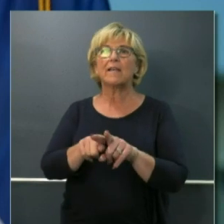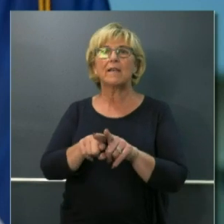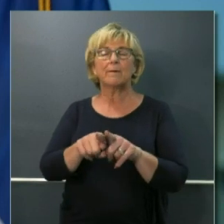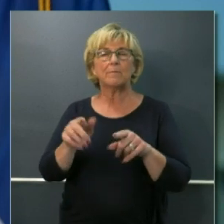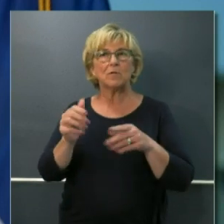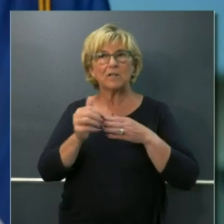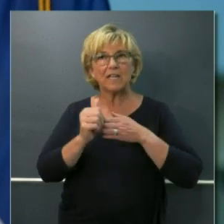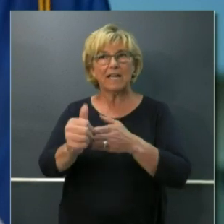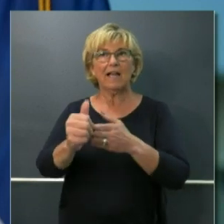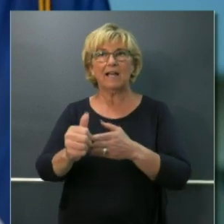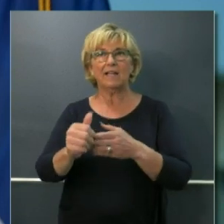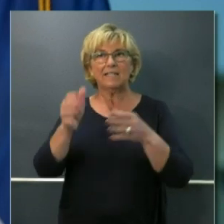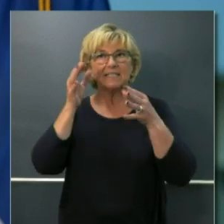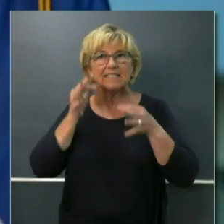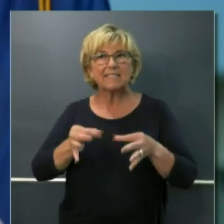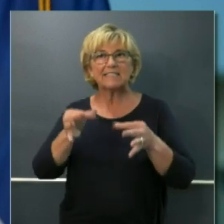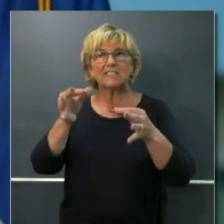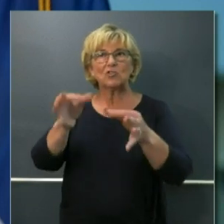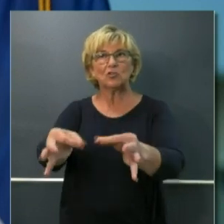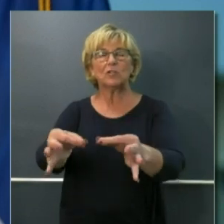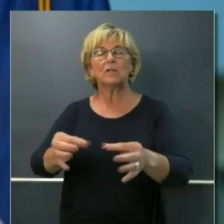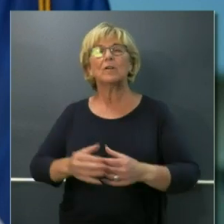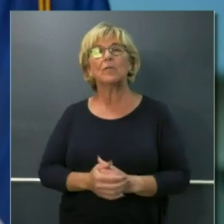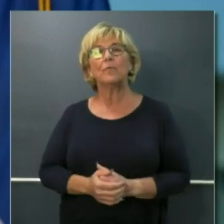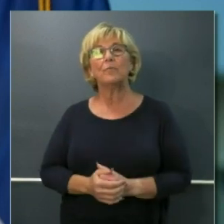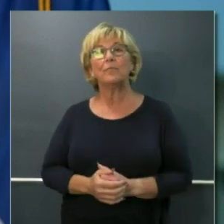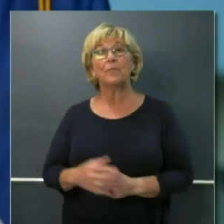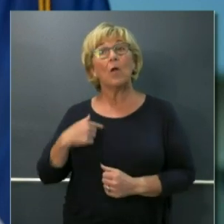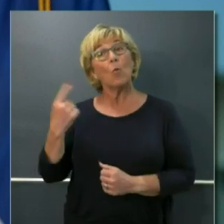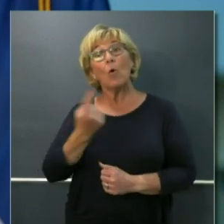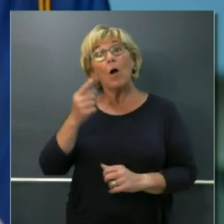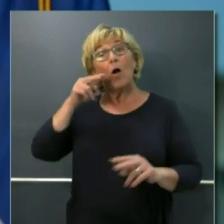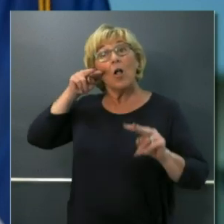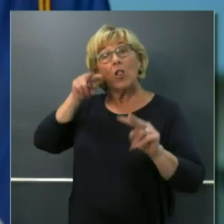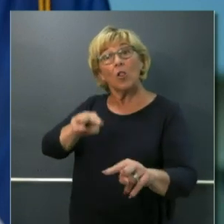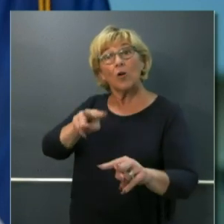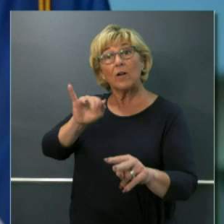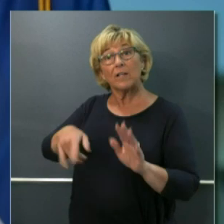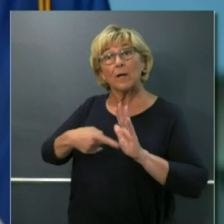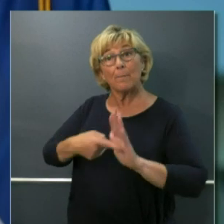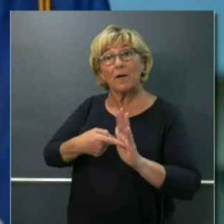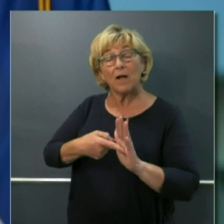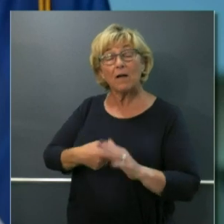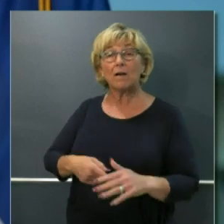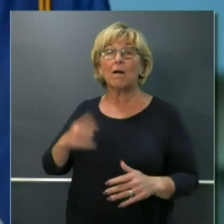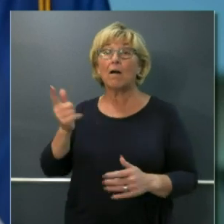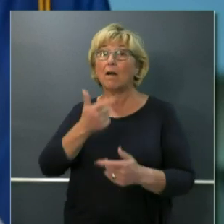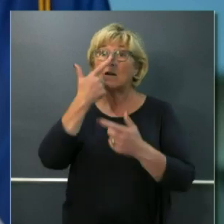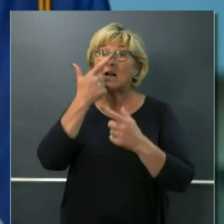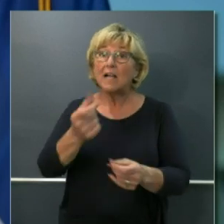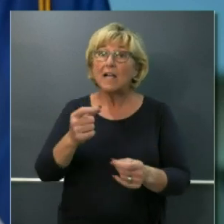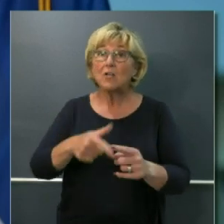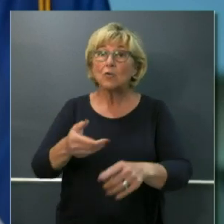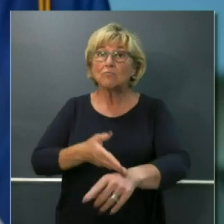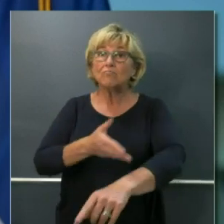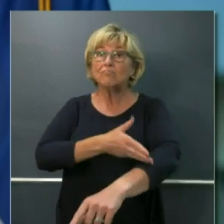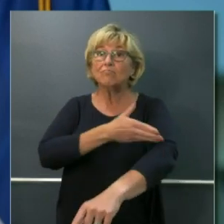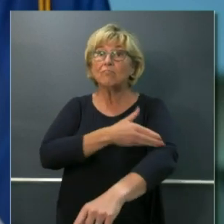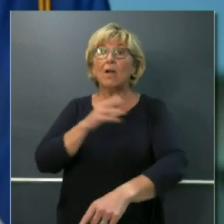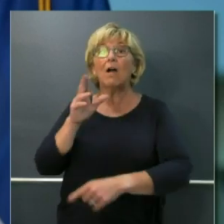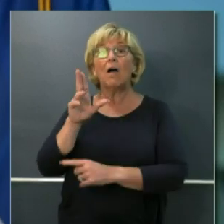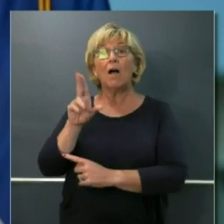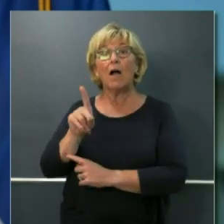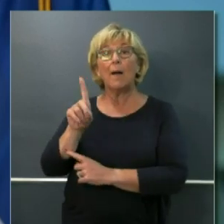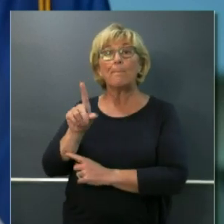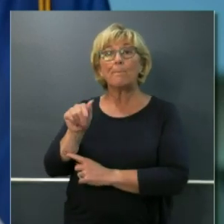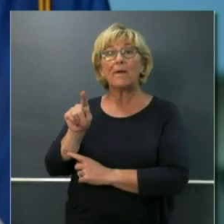guide decisions. So we are always looking at these models. We're always interested in updating them so they're more